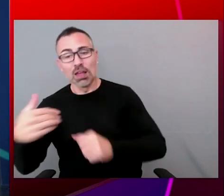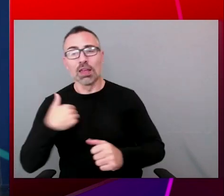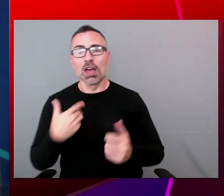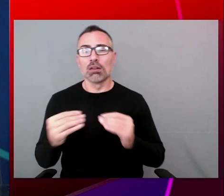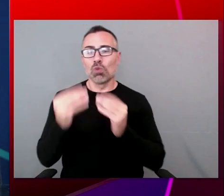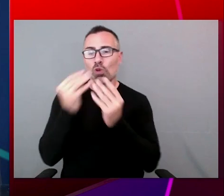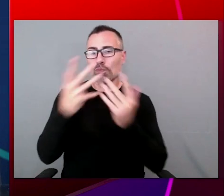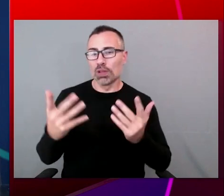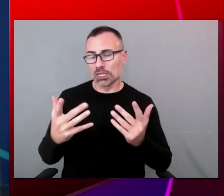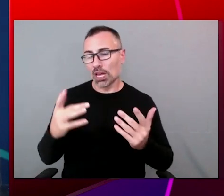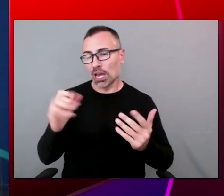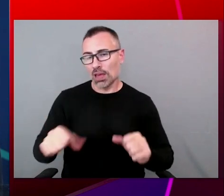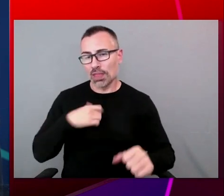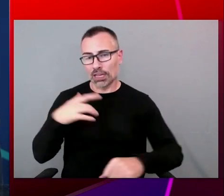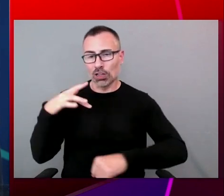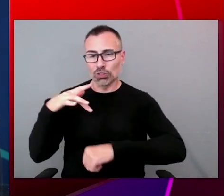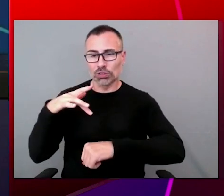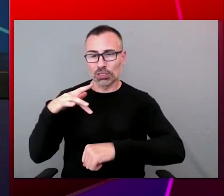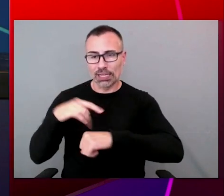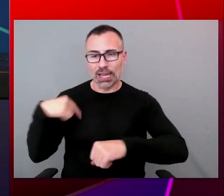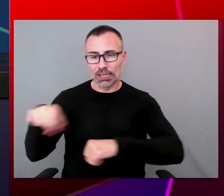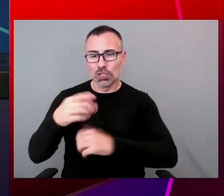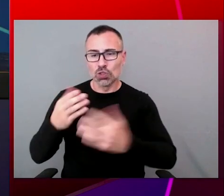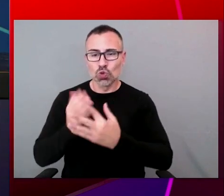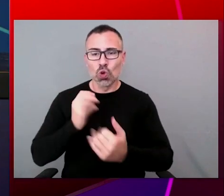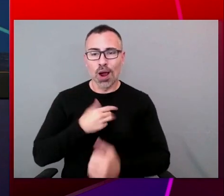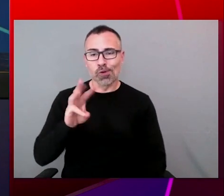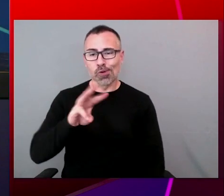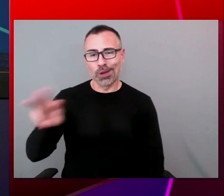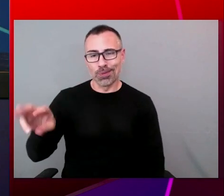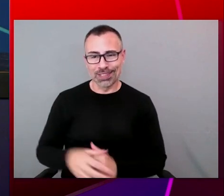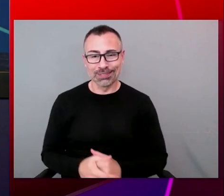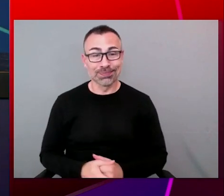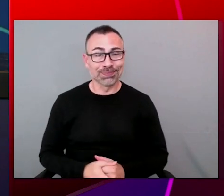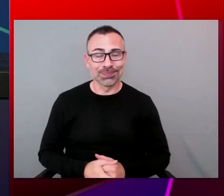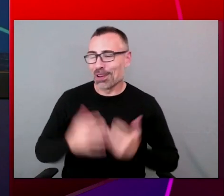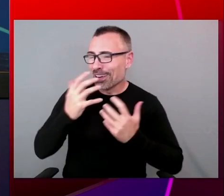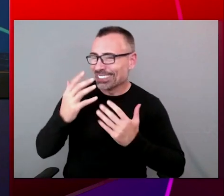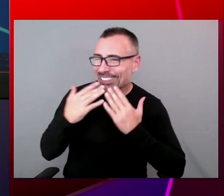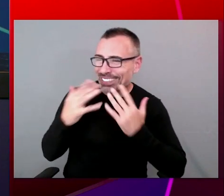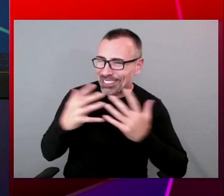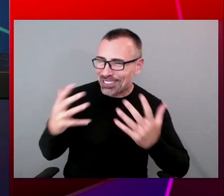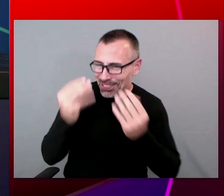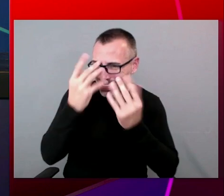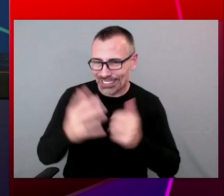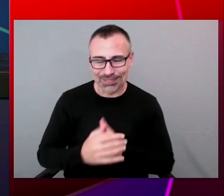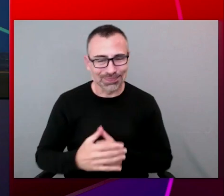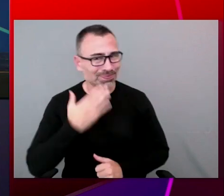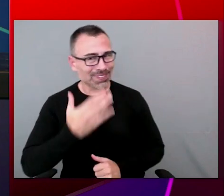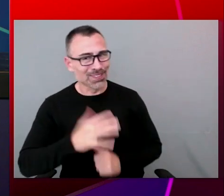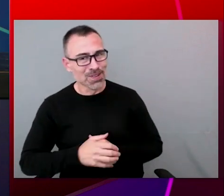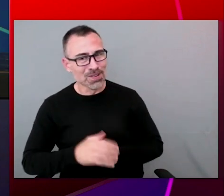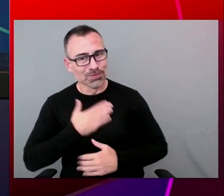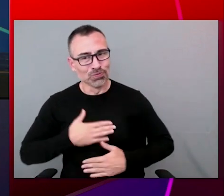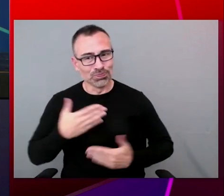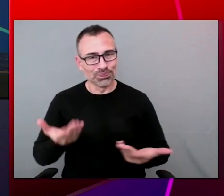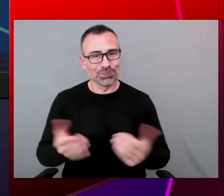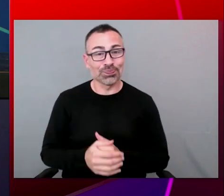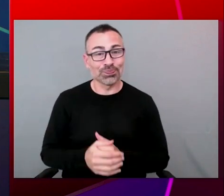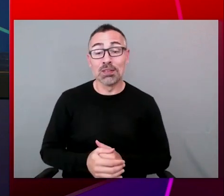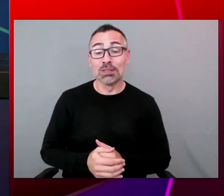us on our website. Awesome. Thank you so much for telling us. Yeah, thanks for having us. Time. Thank you. Absolutely. Well, thank